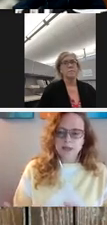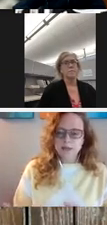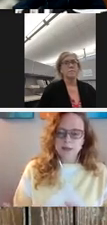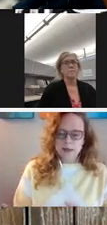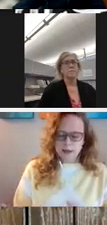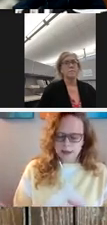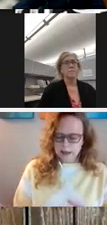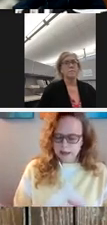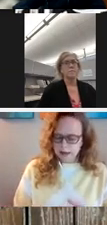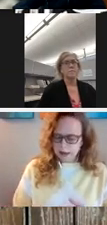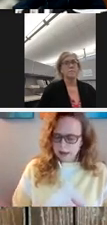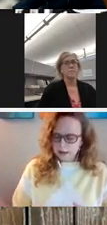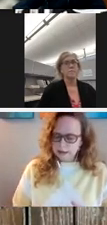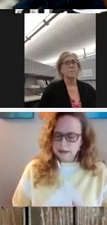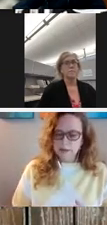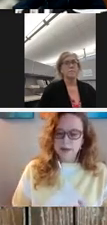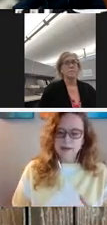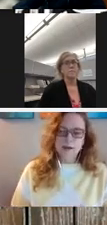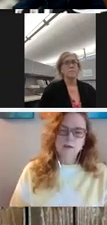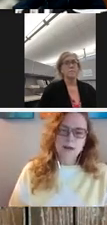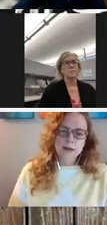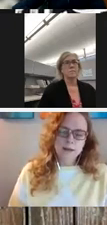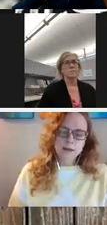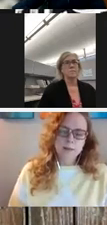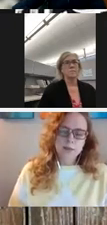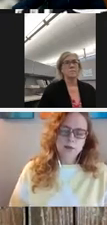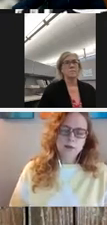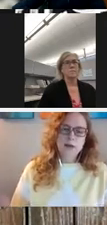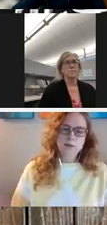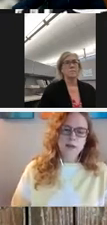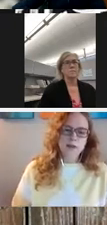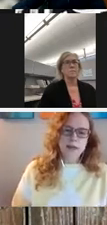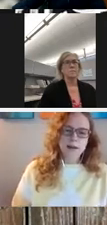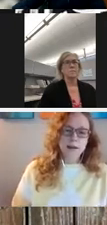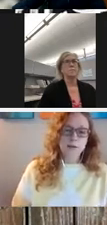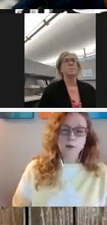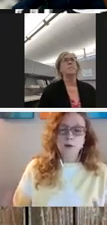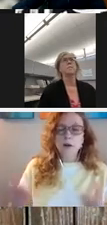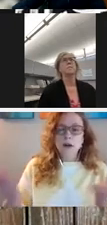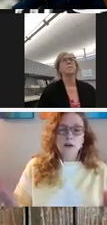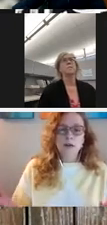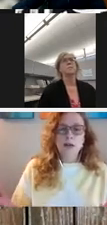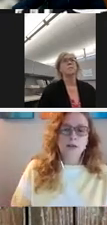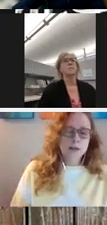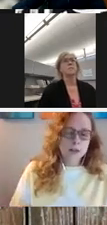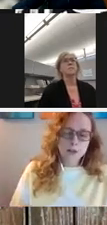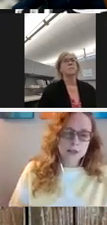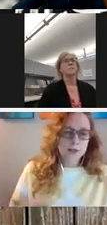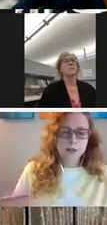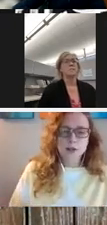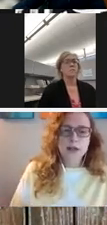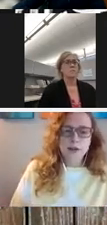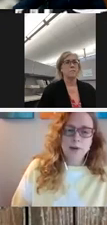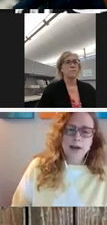the job site, say, and then let's say they've identified somebody who might be a good candidate for training or